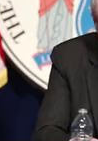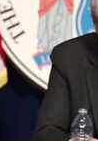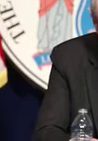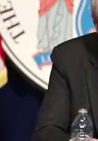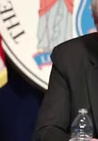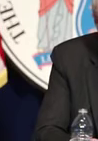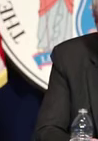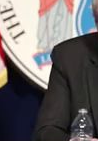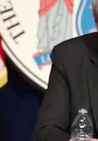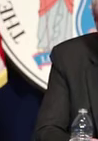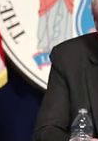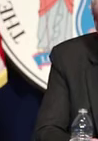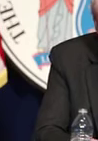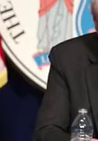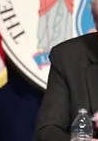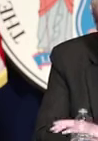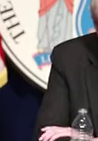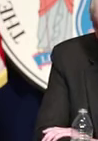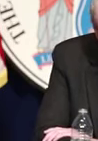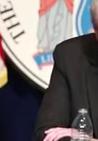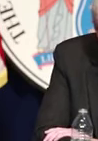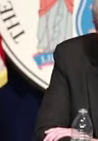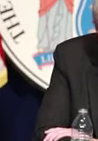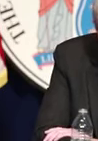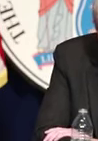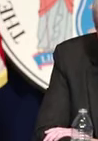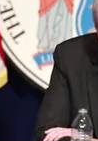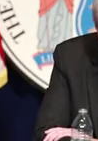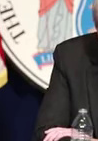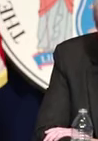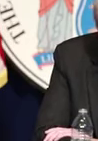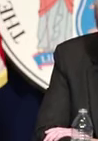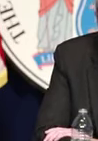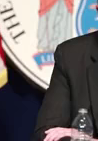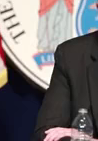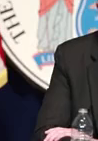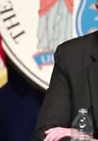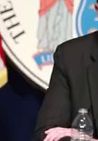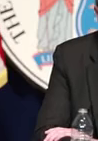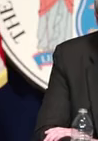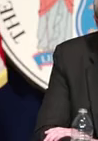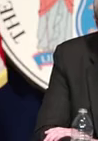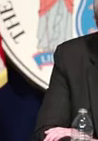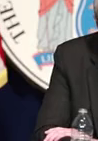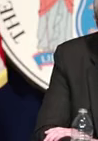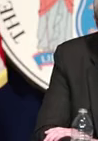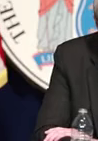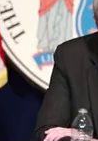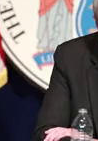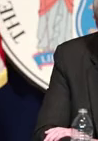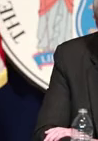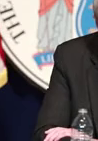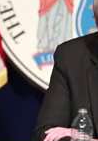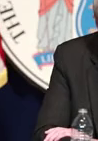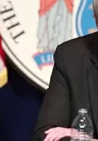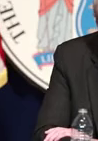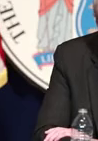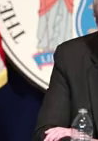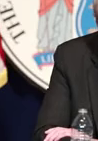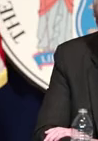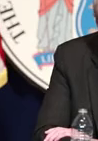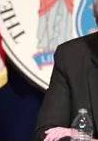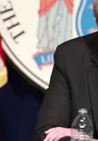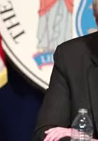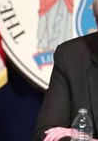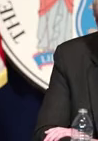state. Next, today, I am signing an executive order to prohibit internet and phone services from being shut